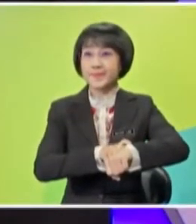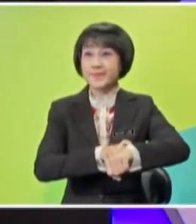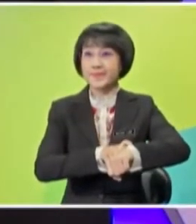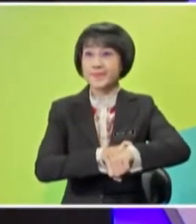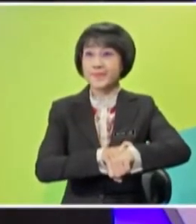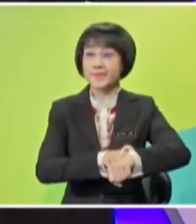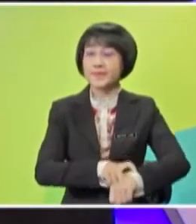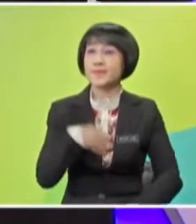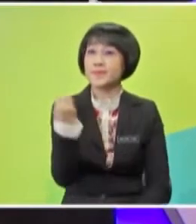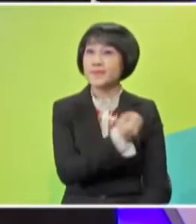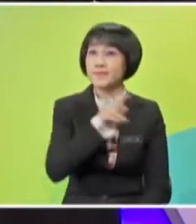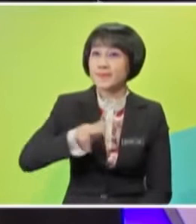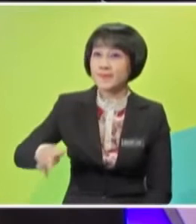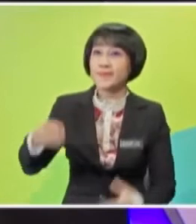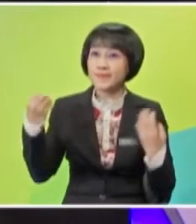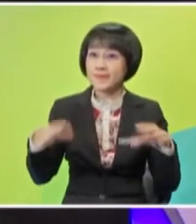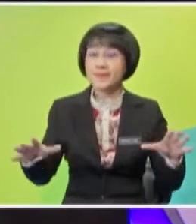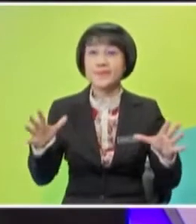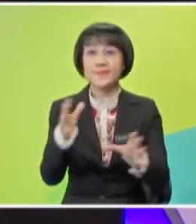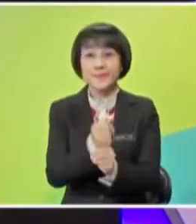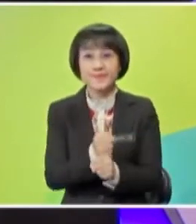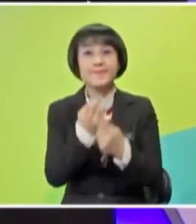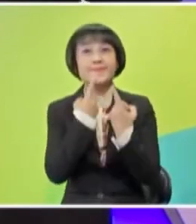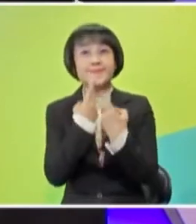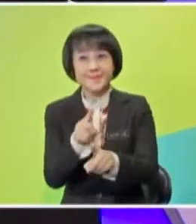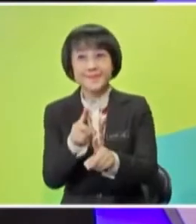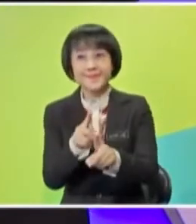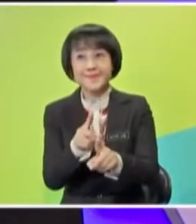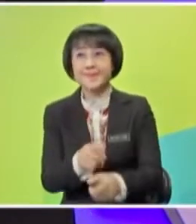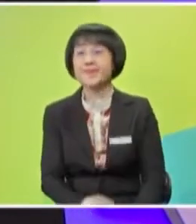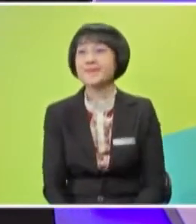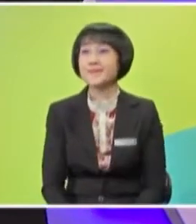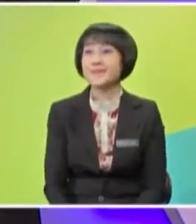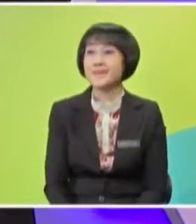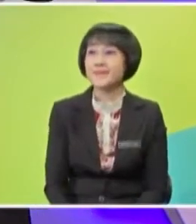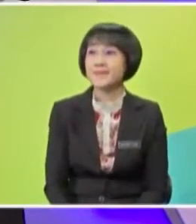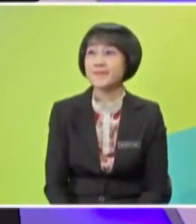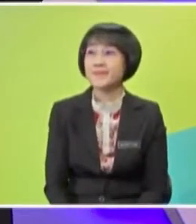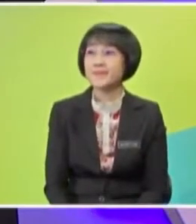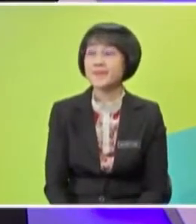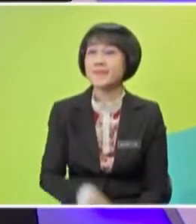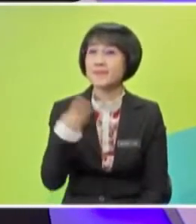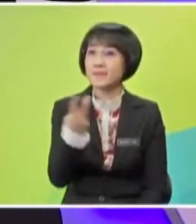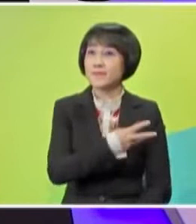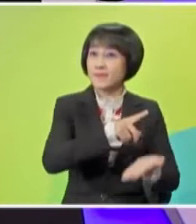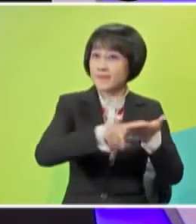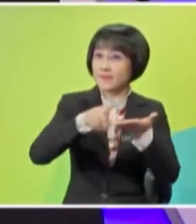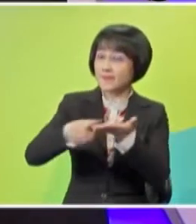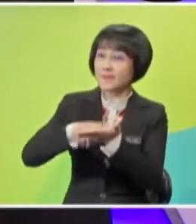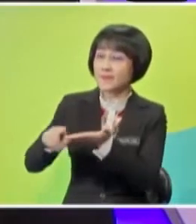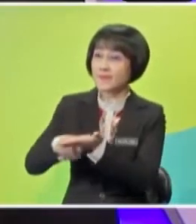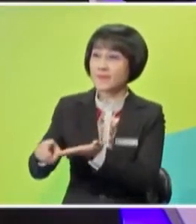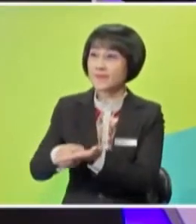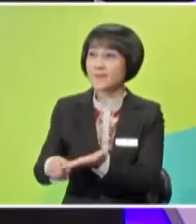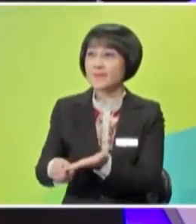our pupils already got the answers with them. They are very sure with the answers. Okay, I hope but so we are too. going to check whether they are going to get